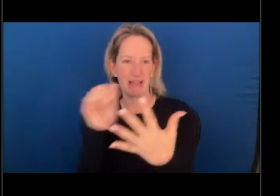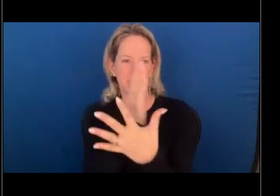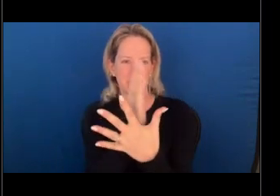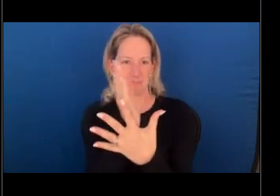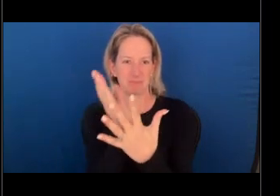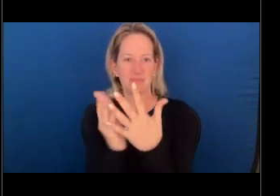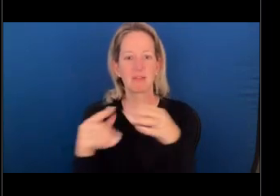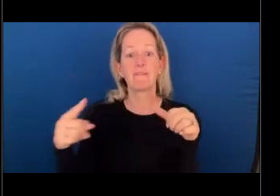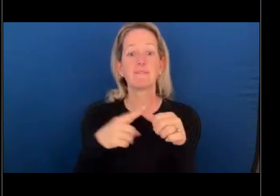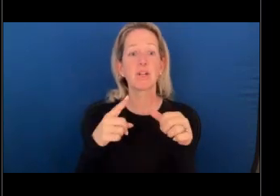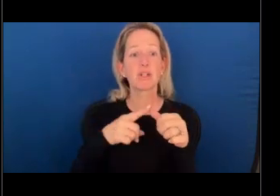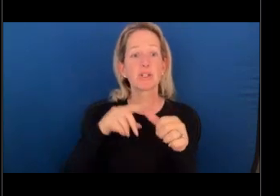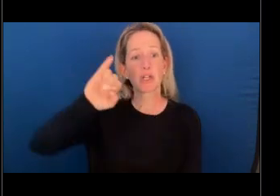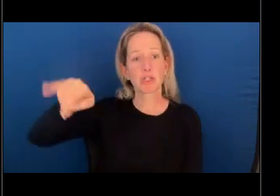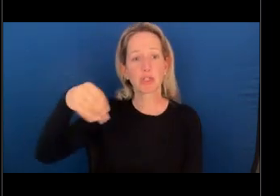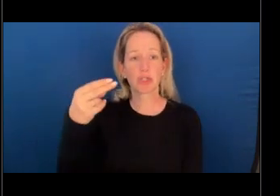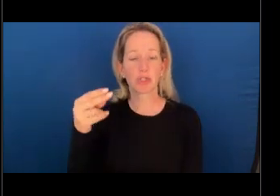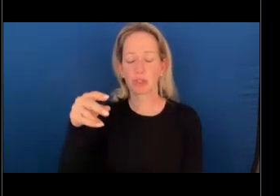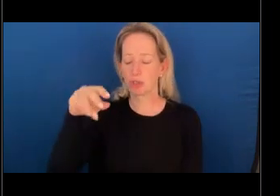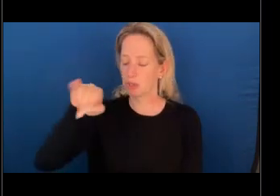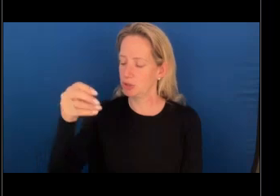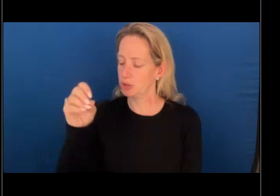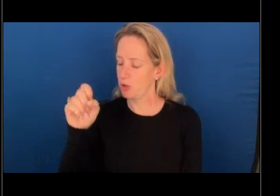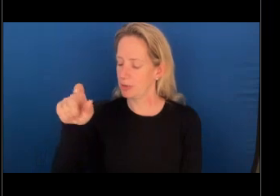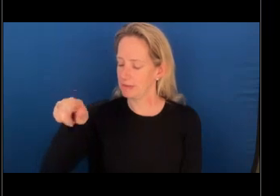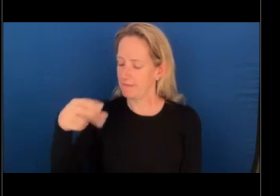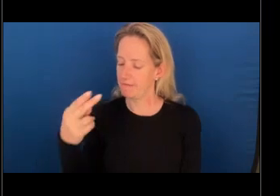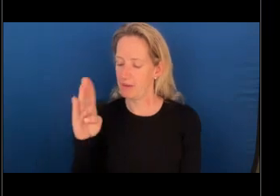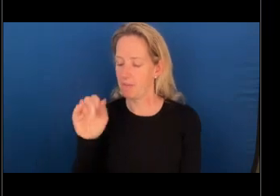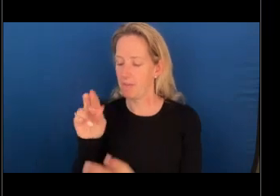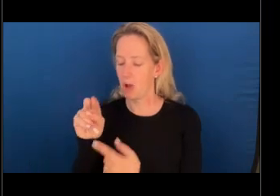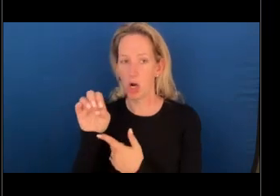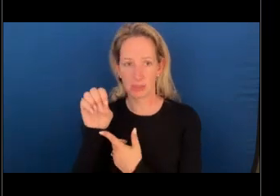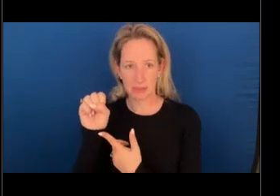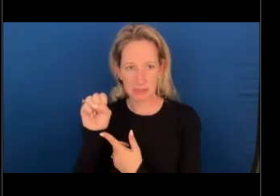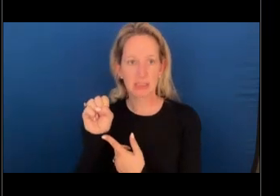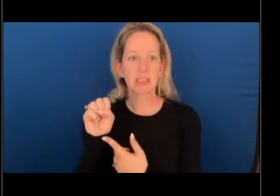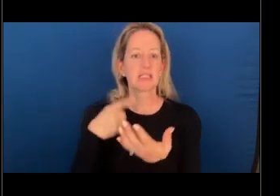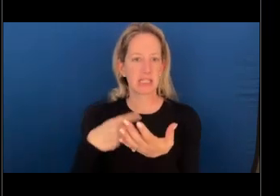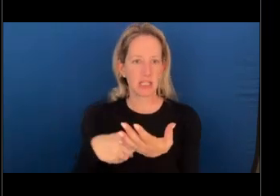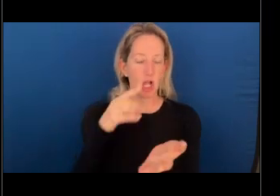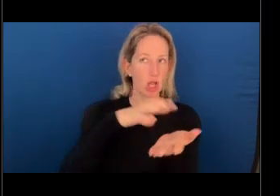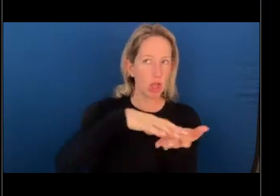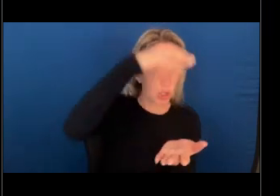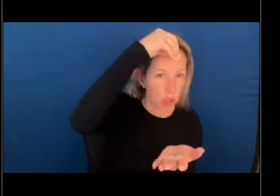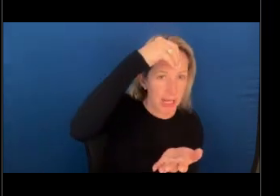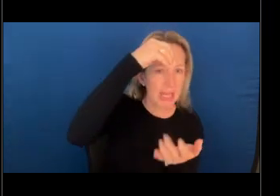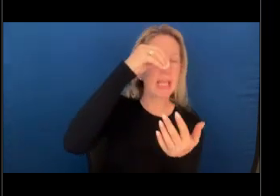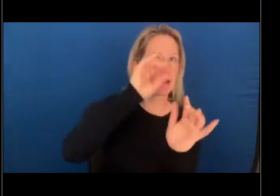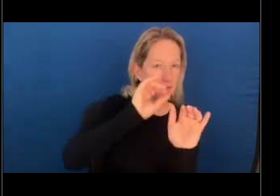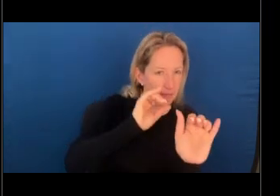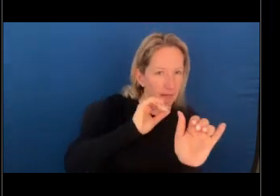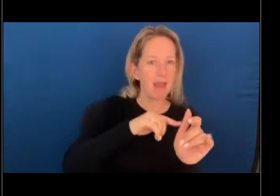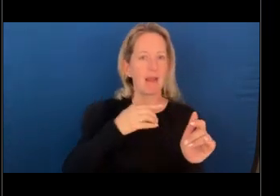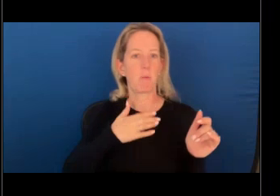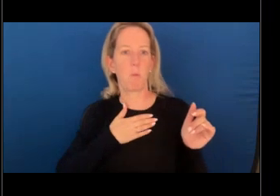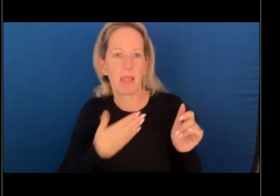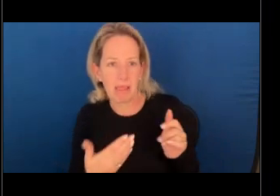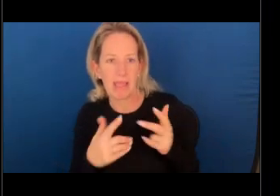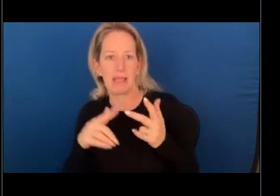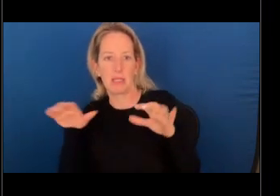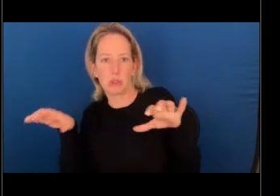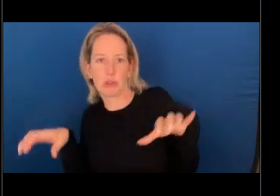Joseph Barnes, who will be discussing From Learning to Willing to Doing, a collaborative approach to implementing the